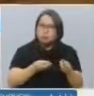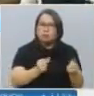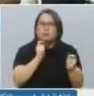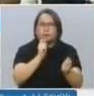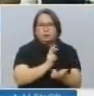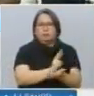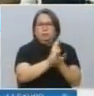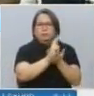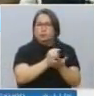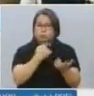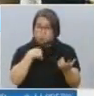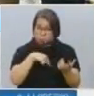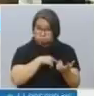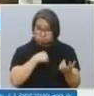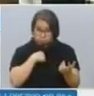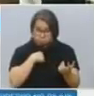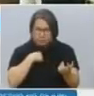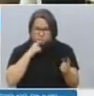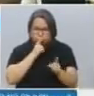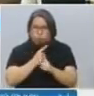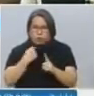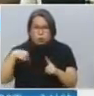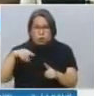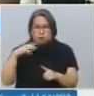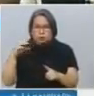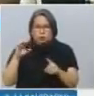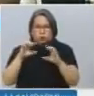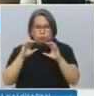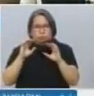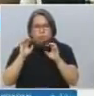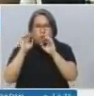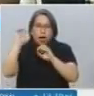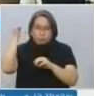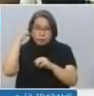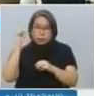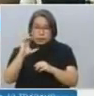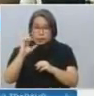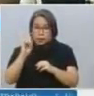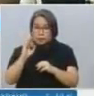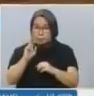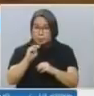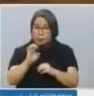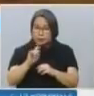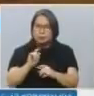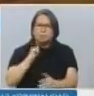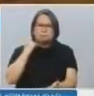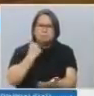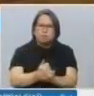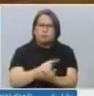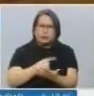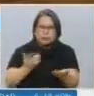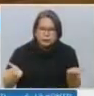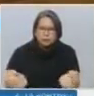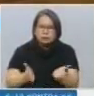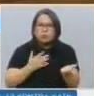rehabilitation. Hence, we in the Cabinet have approved for immediate endorsement to